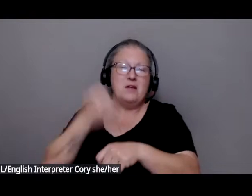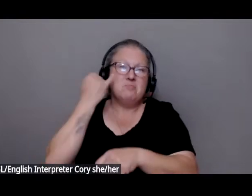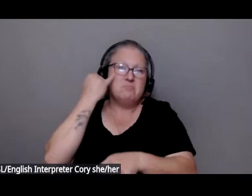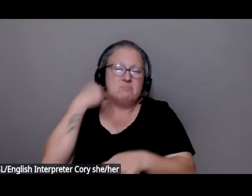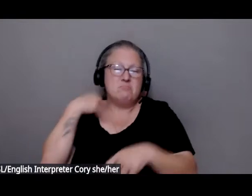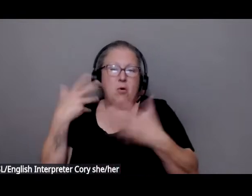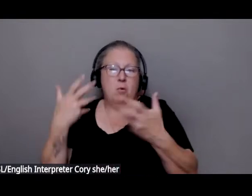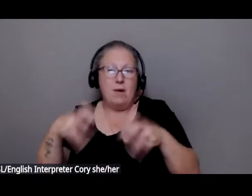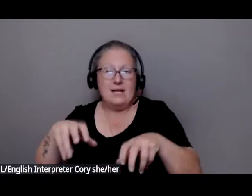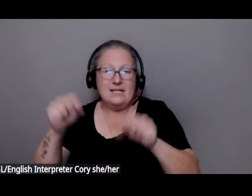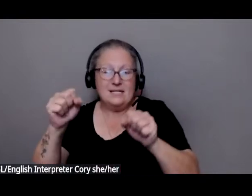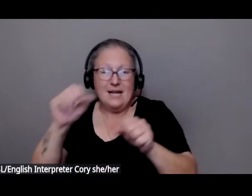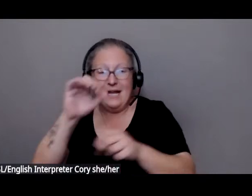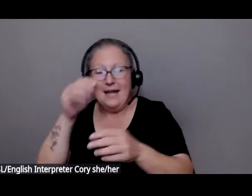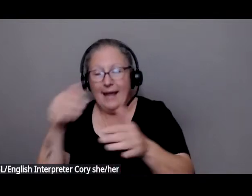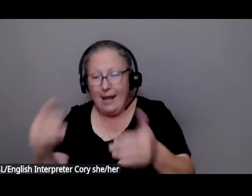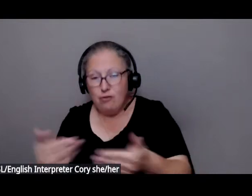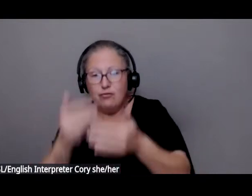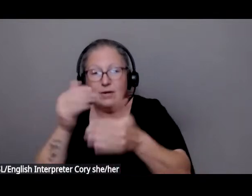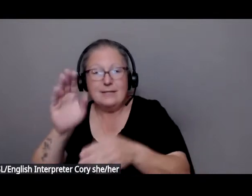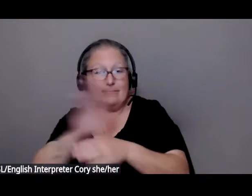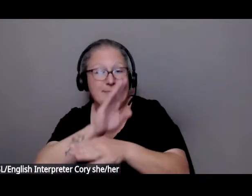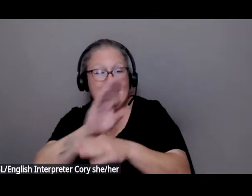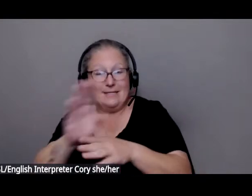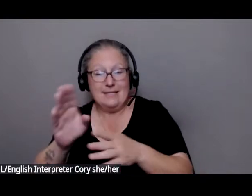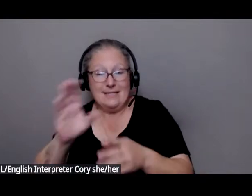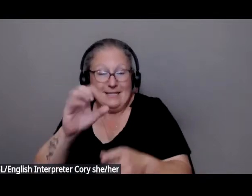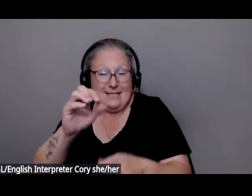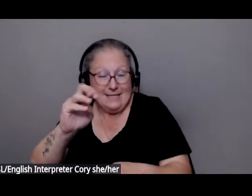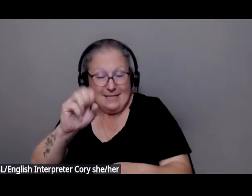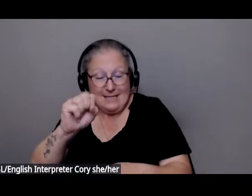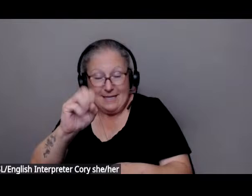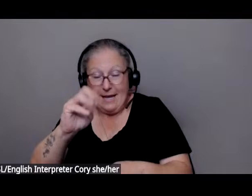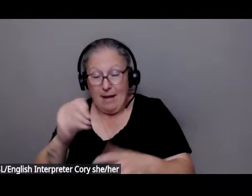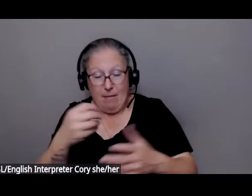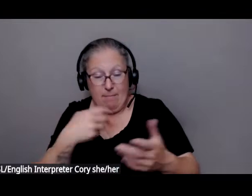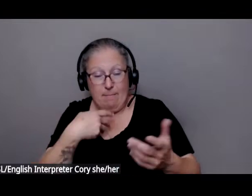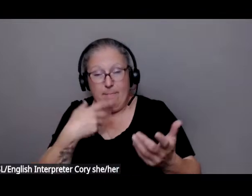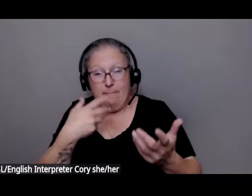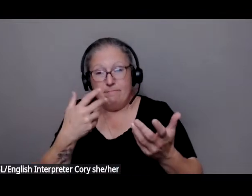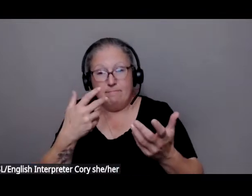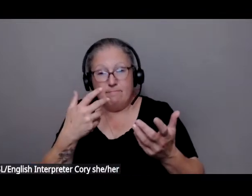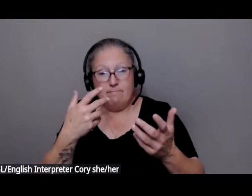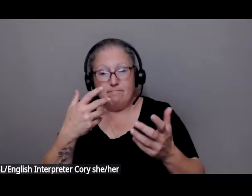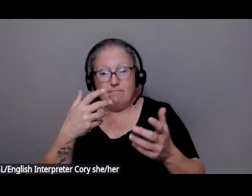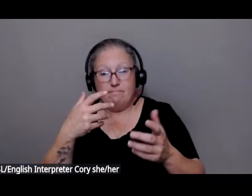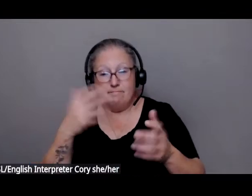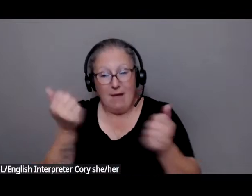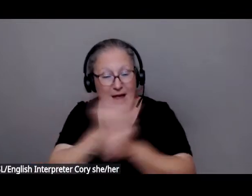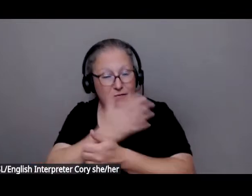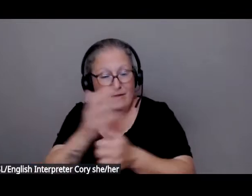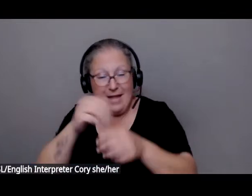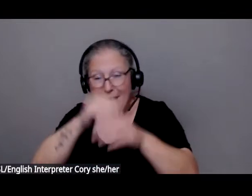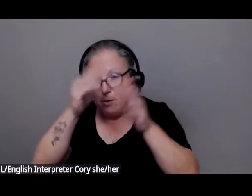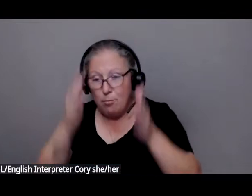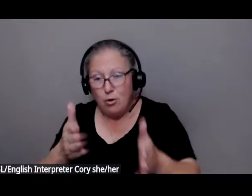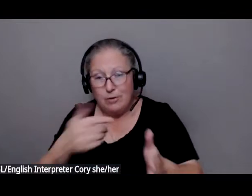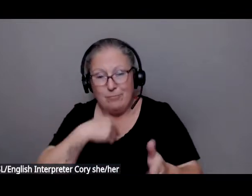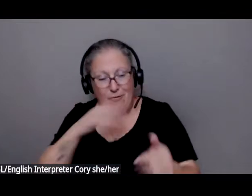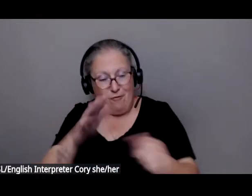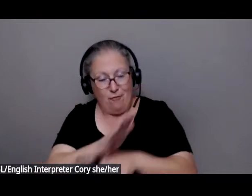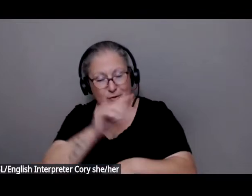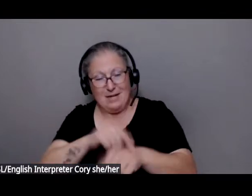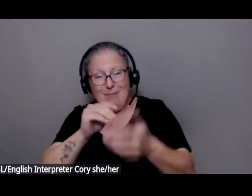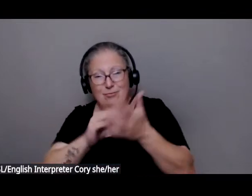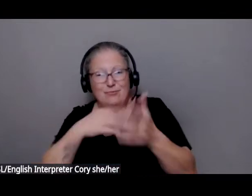take intro to business at CSM, and I searched up the classes. Everything's in person. I'm a full-time student, can't